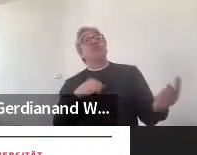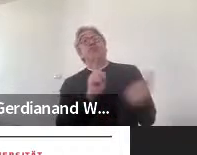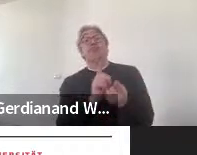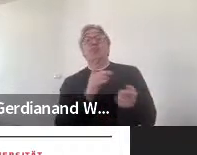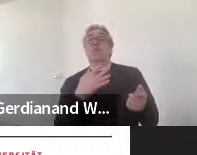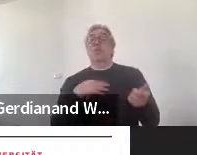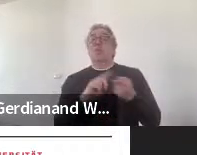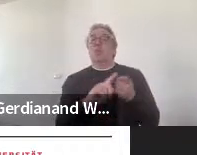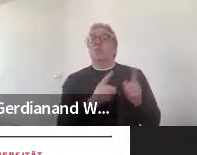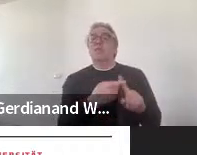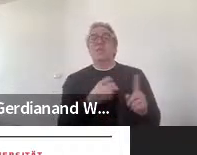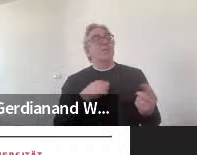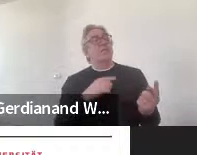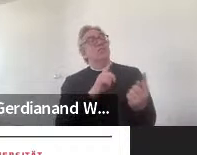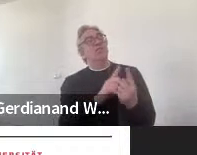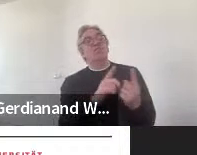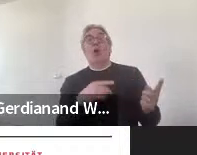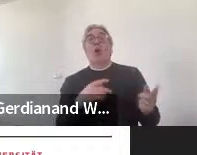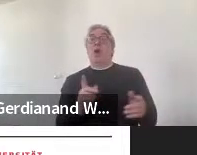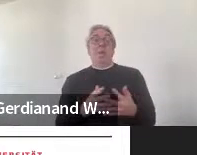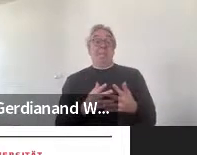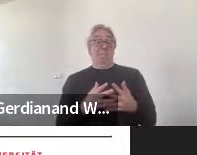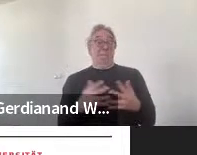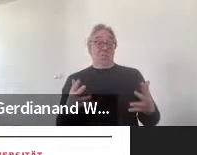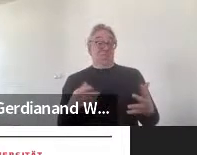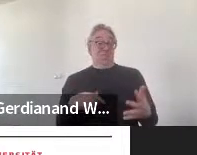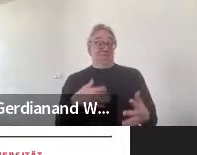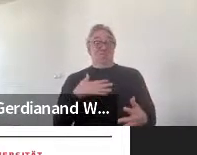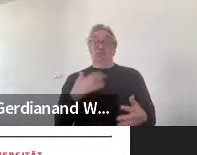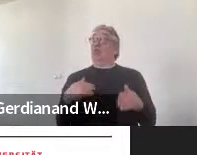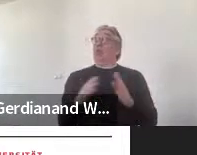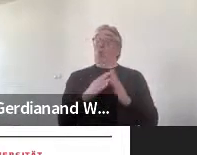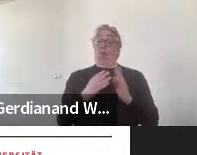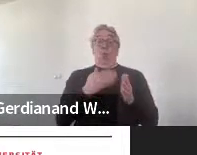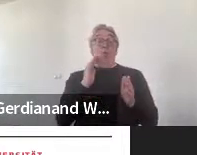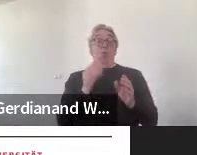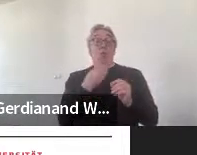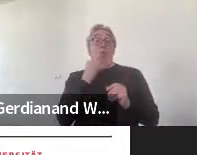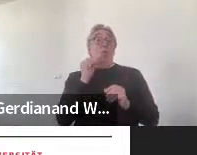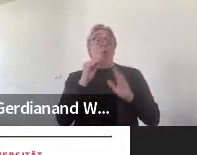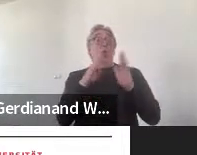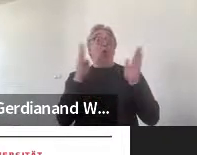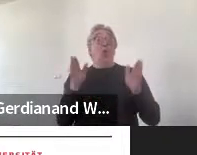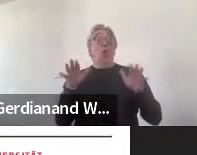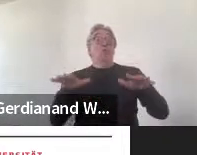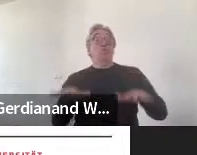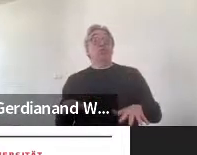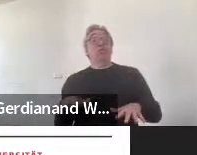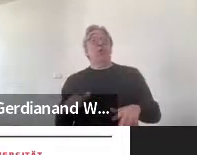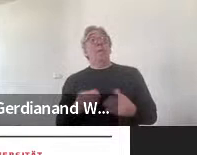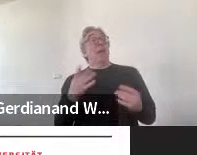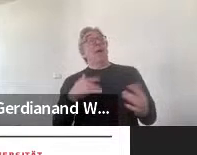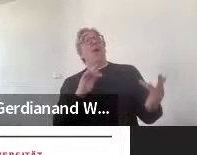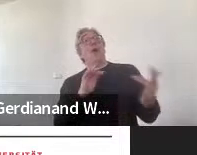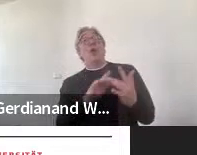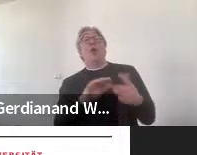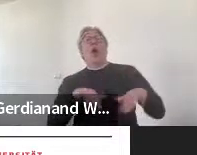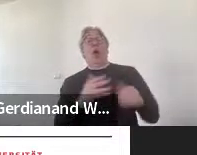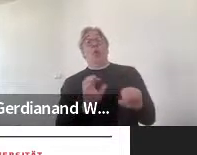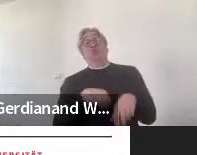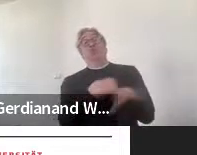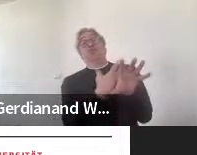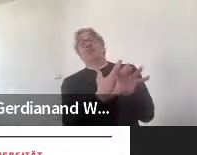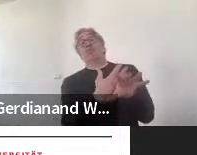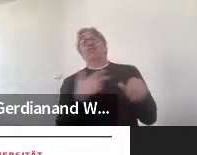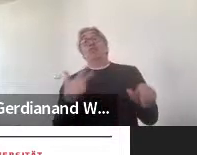friends. I like to stay at home most of the time. Mostly I get in touch with them through social media. They call me to